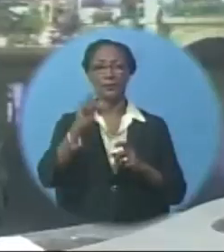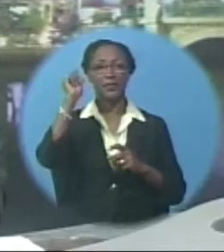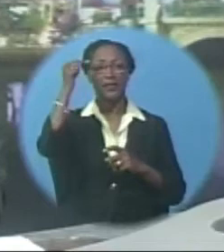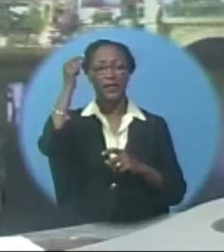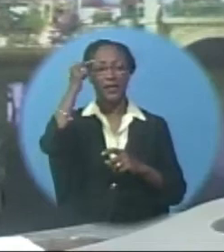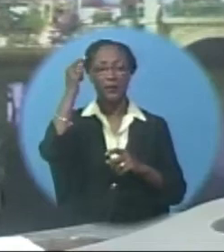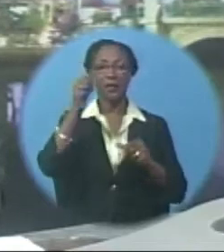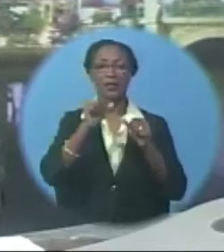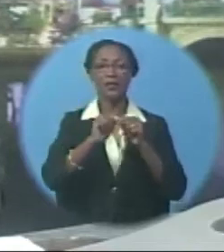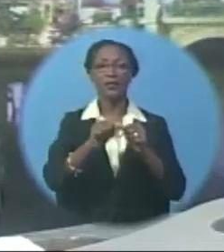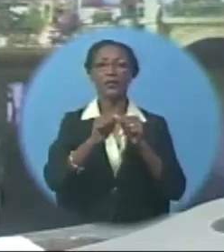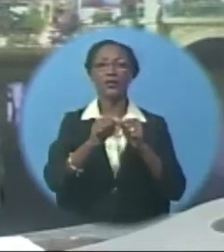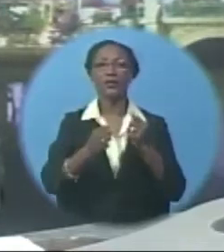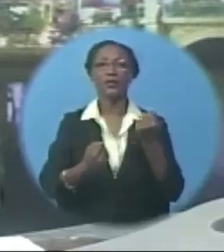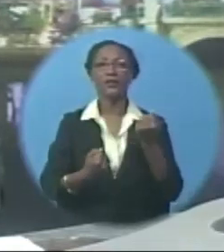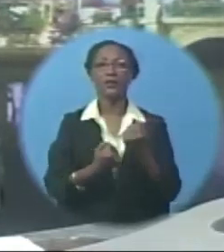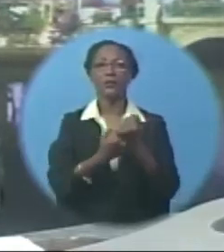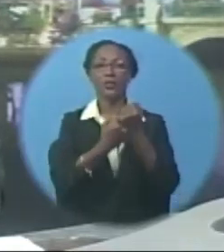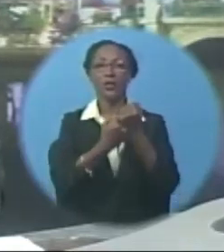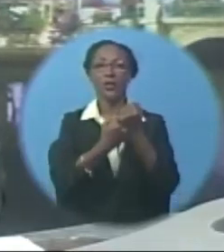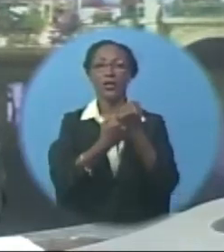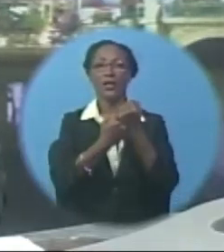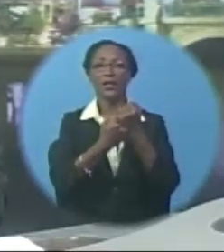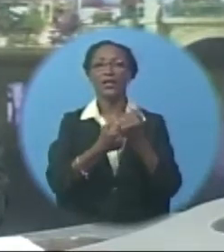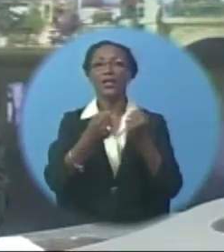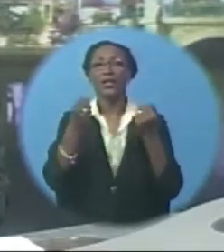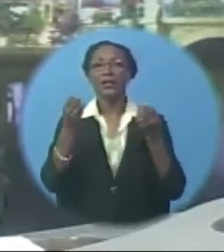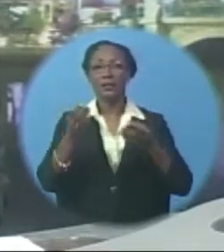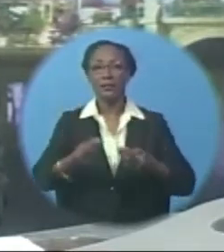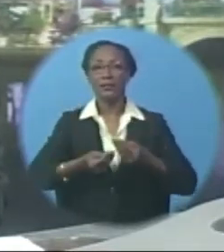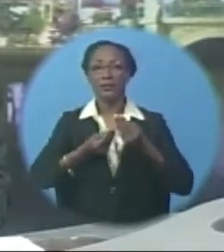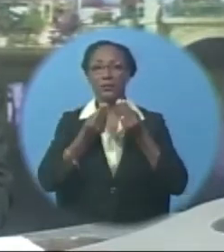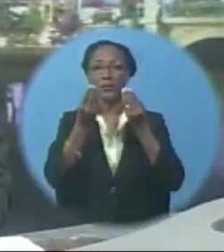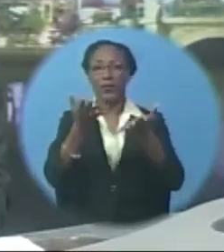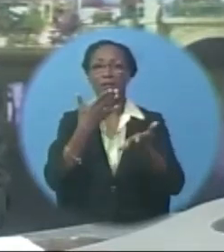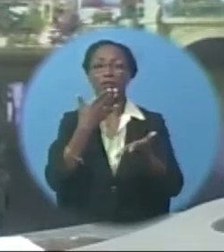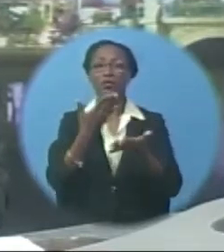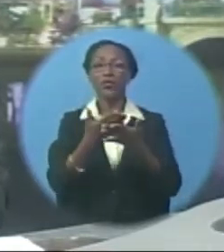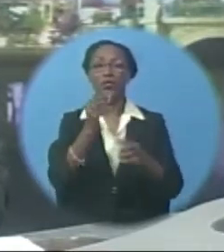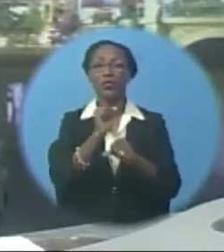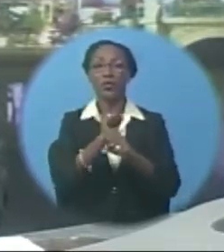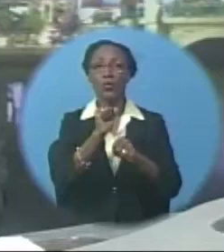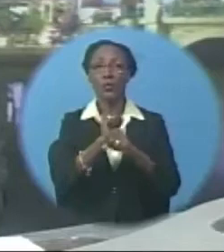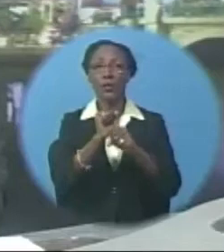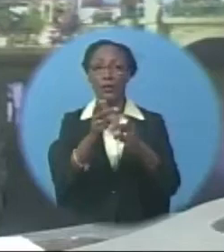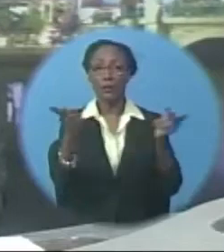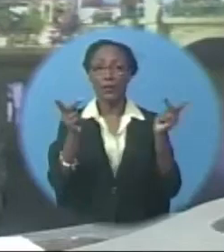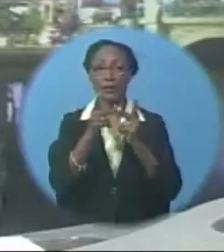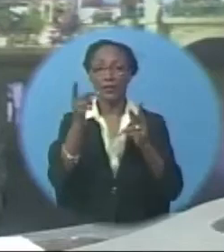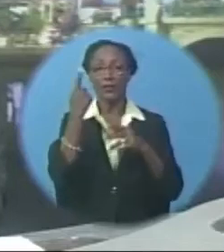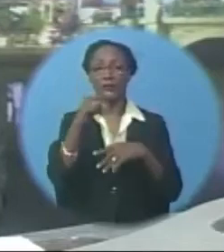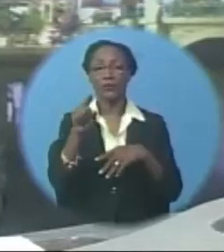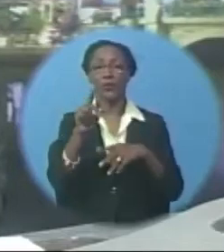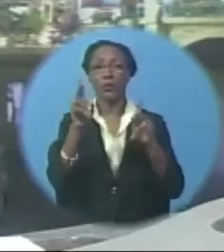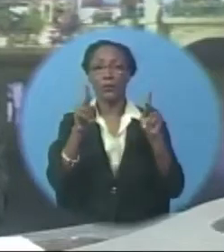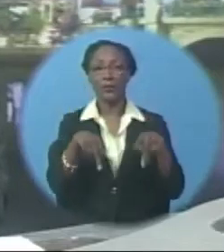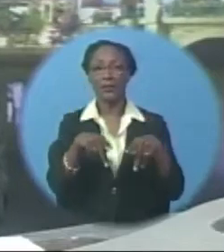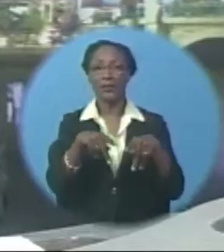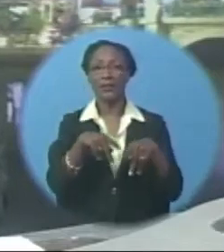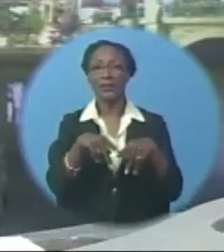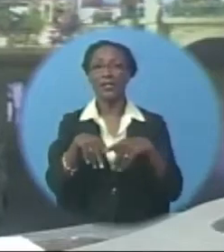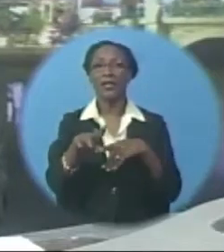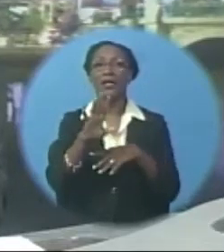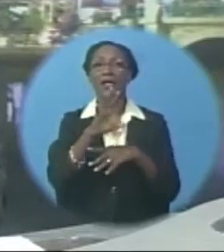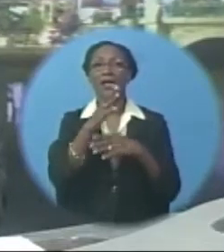Government remains committed to providing good working conditions for public servants, especially those in the essential services. This